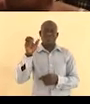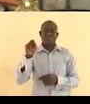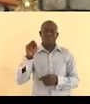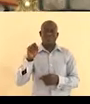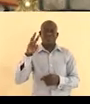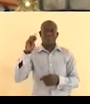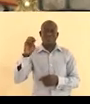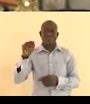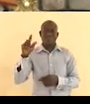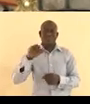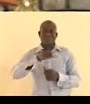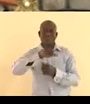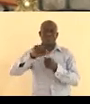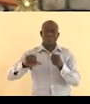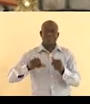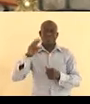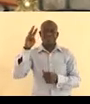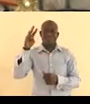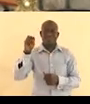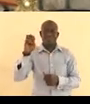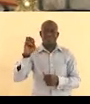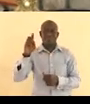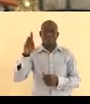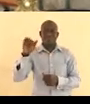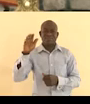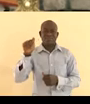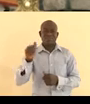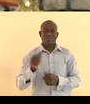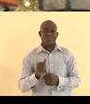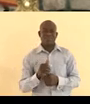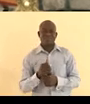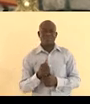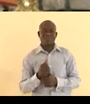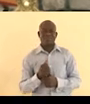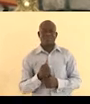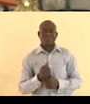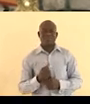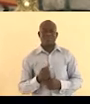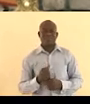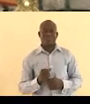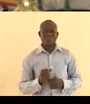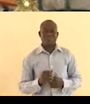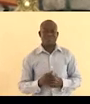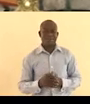there, to use the social media. Who is social media celebrity here?